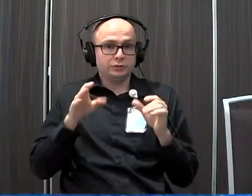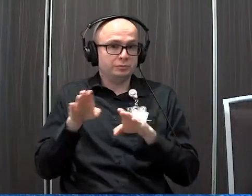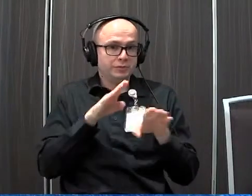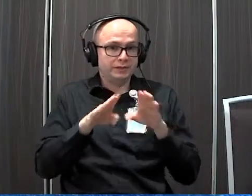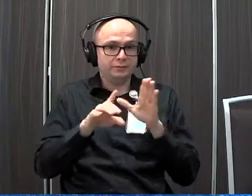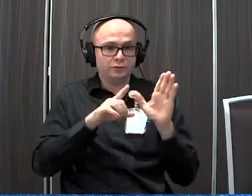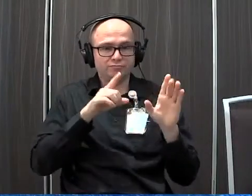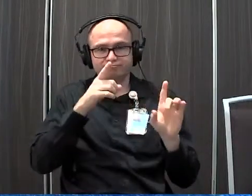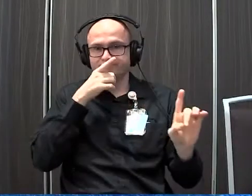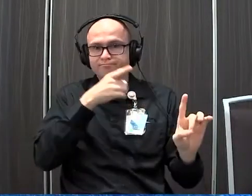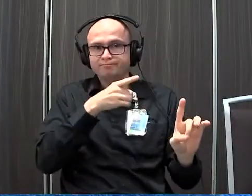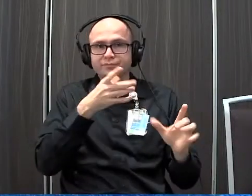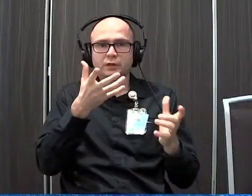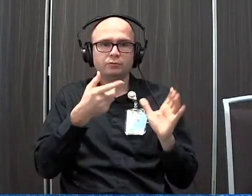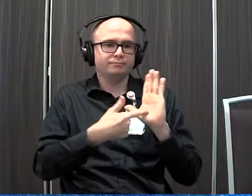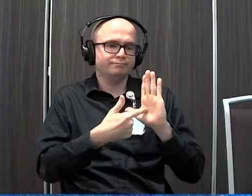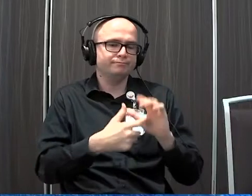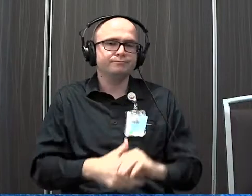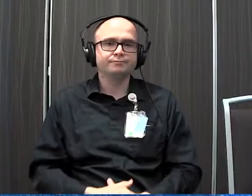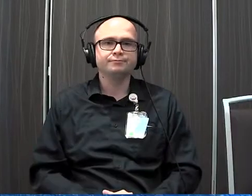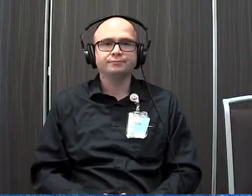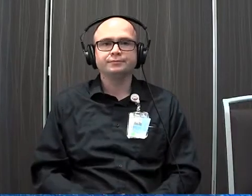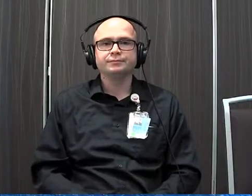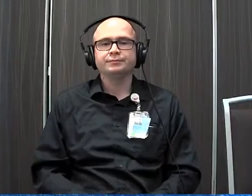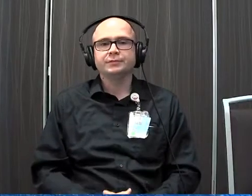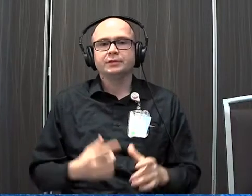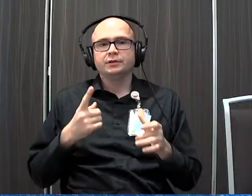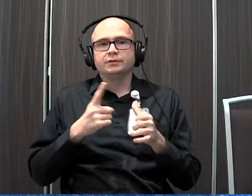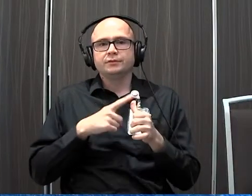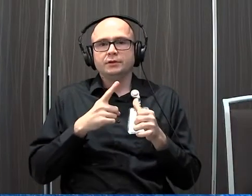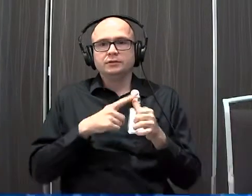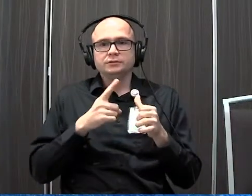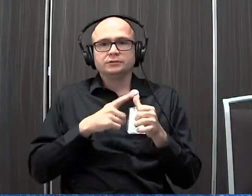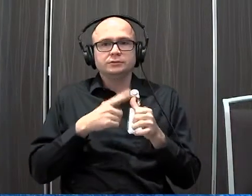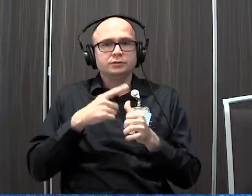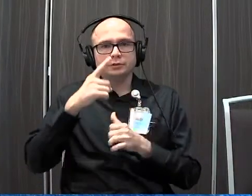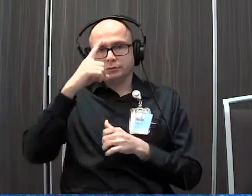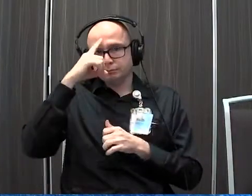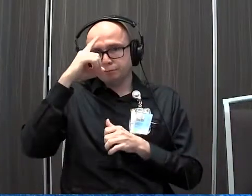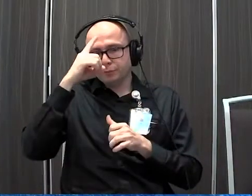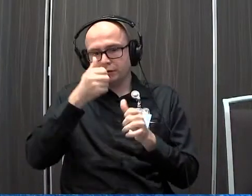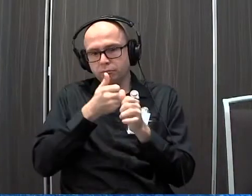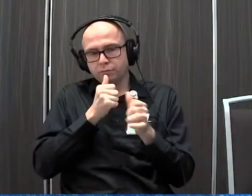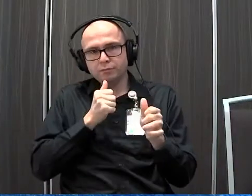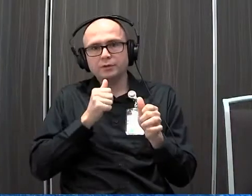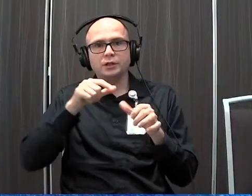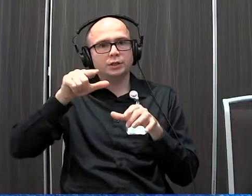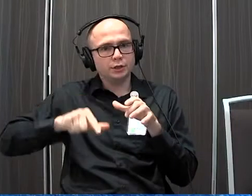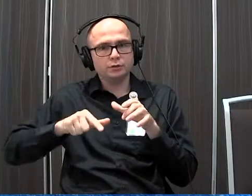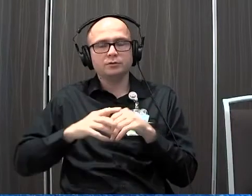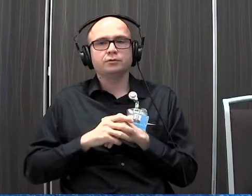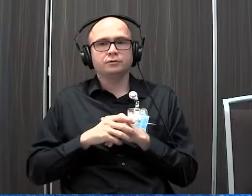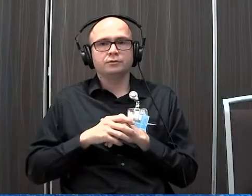to highlight. So the first is low normal cognitive functioning. And with all of these, I want to note